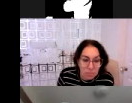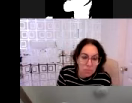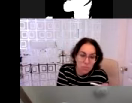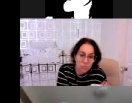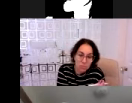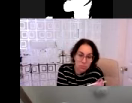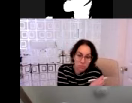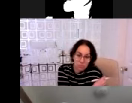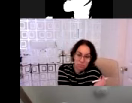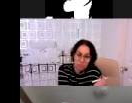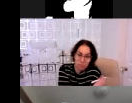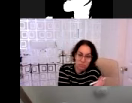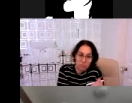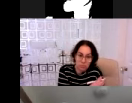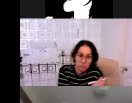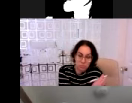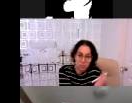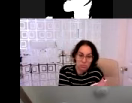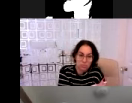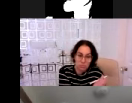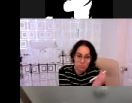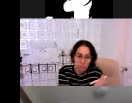the course of this intervention.